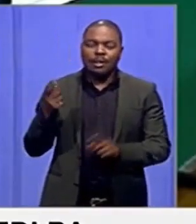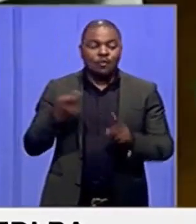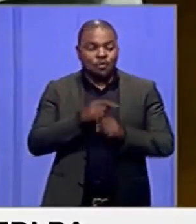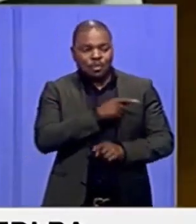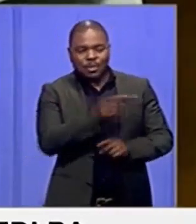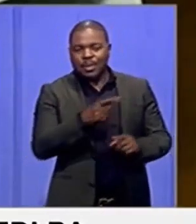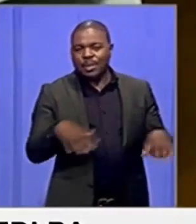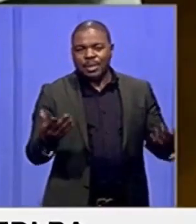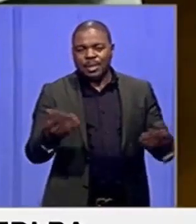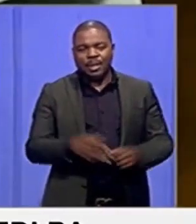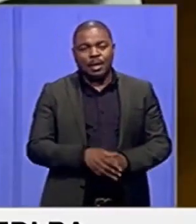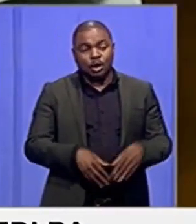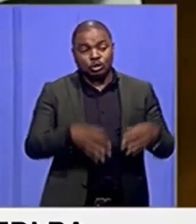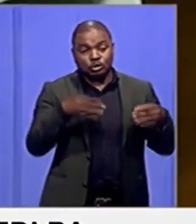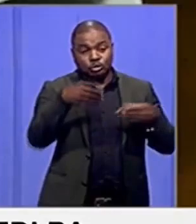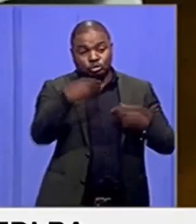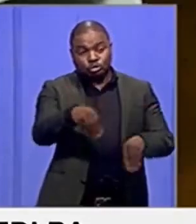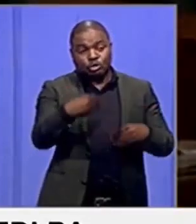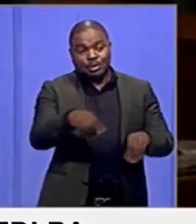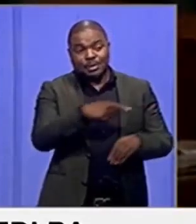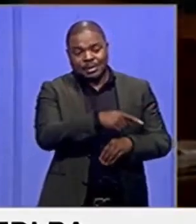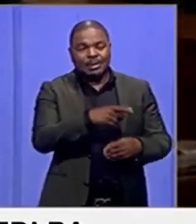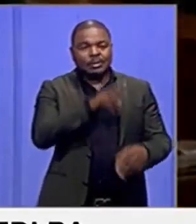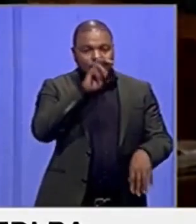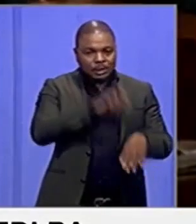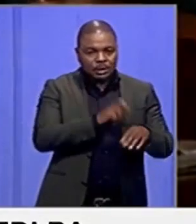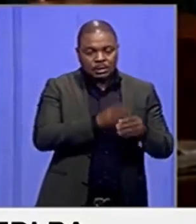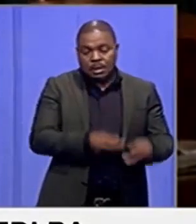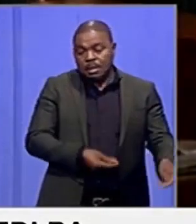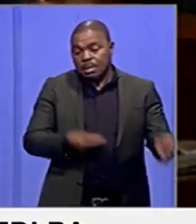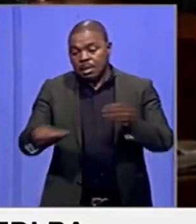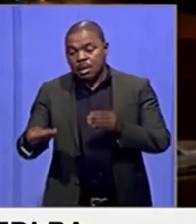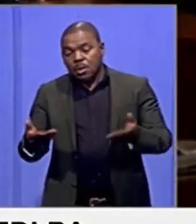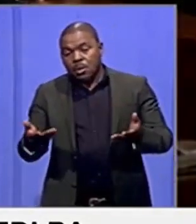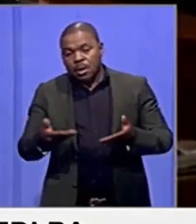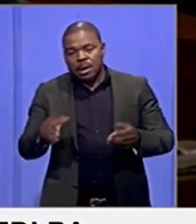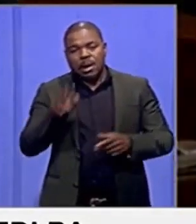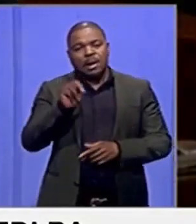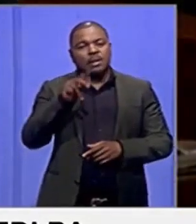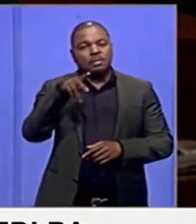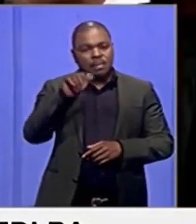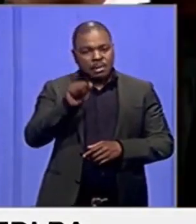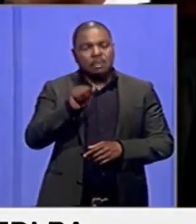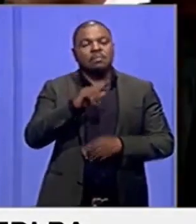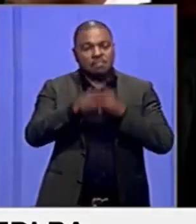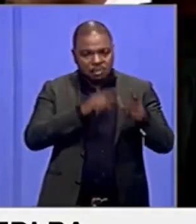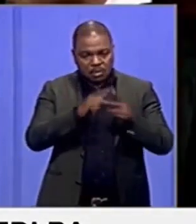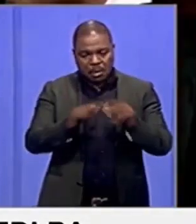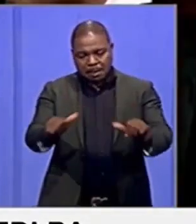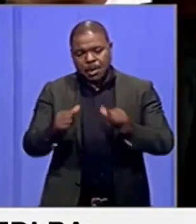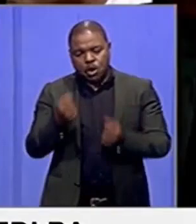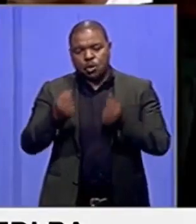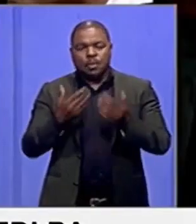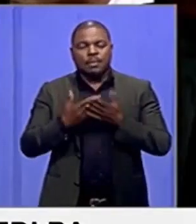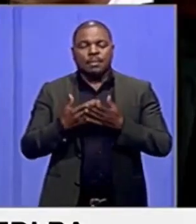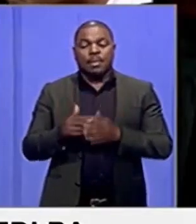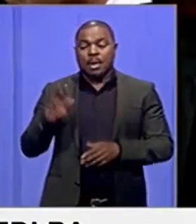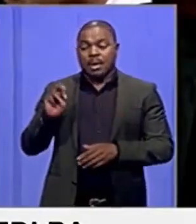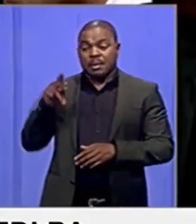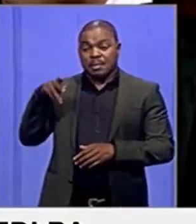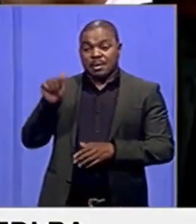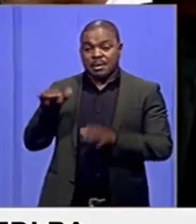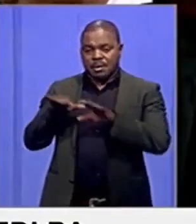baqosuwa. Tokomane tsena ntse di tlameha ho nehelwa NPA pele taba ena e boela kgotla. NPA yona e